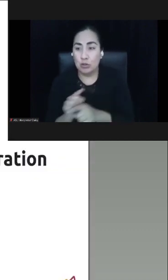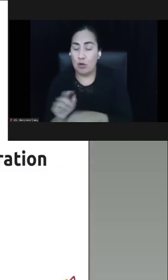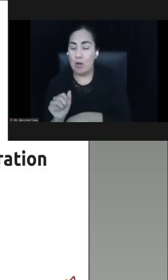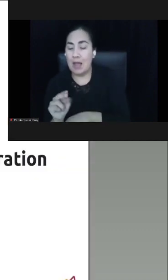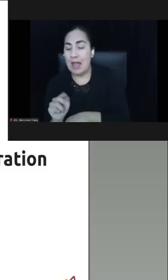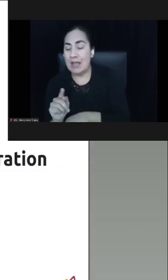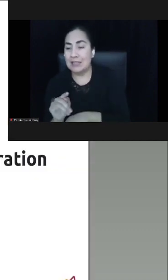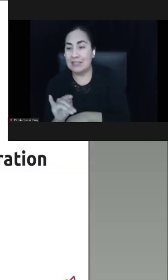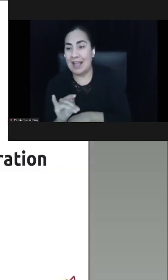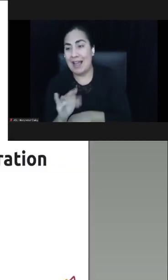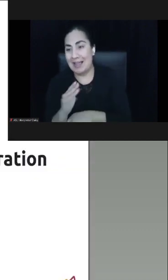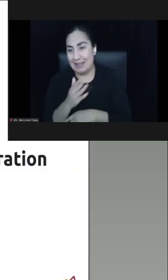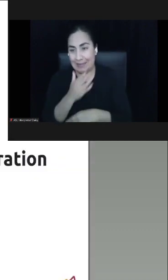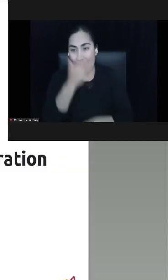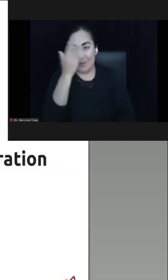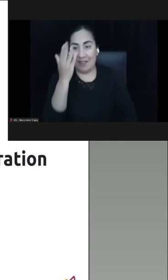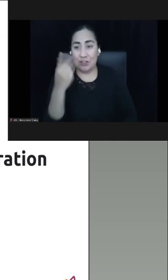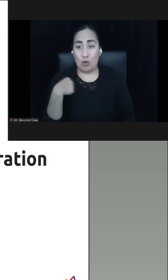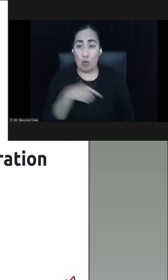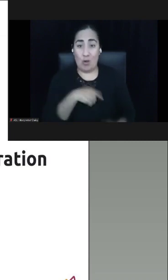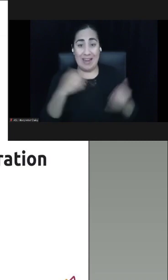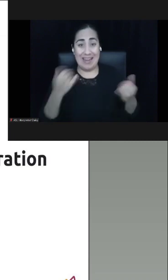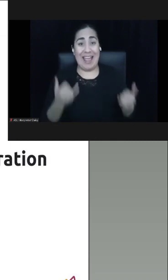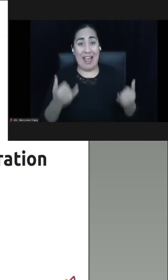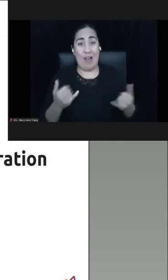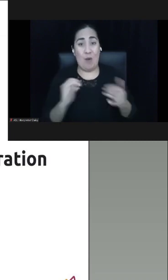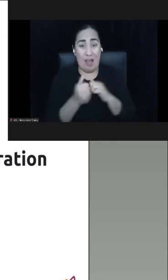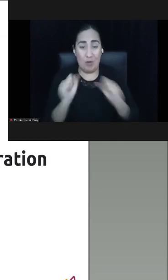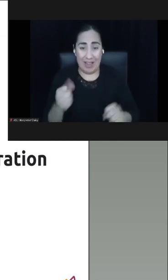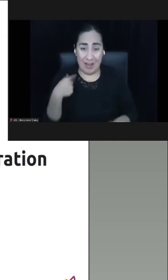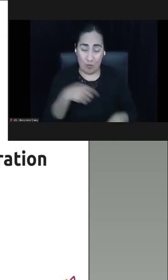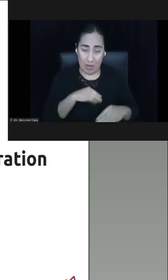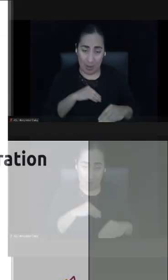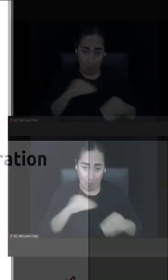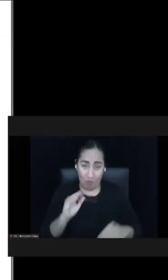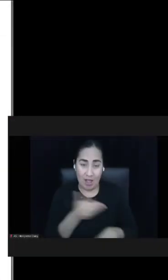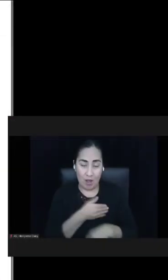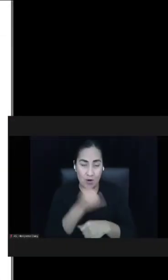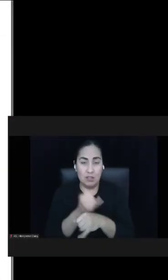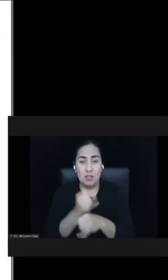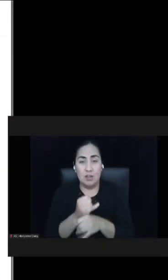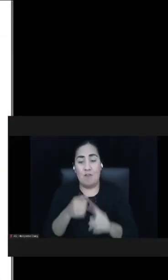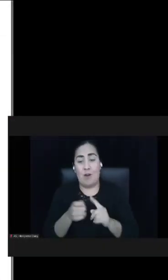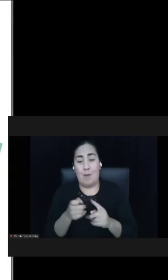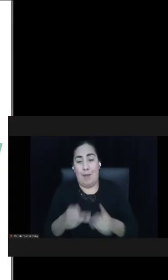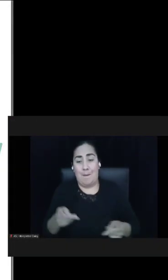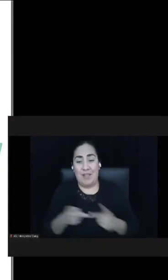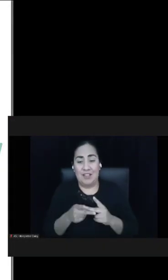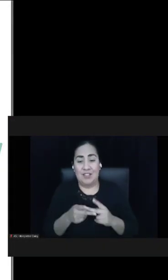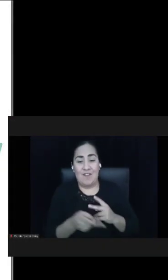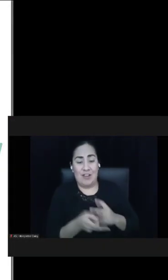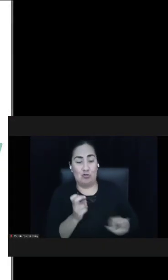Given where we are now, how do we move our institutions from a place of extraction to one of regeneration?